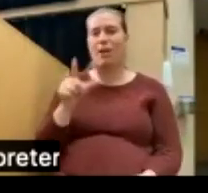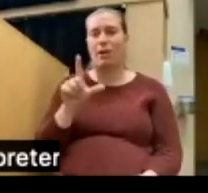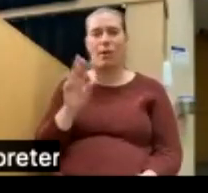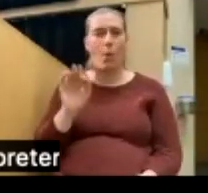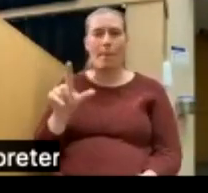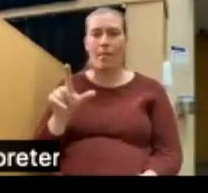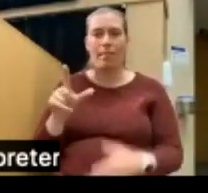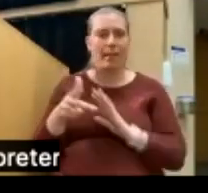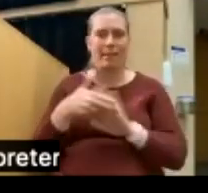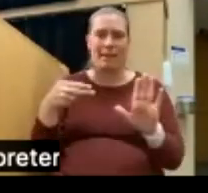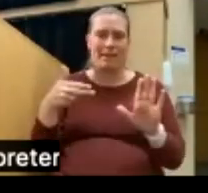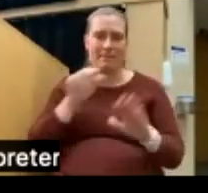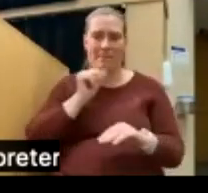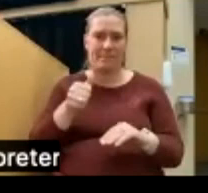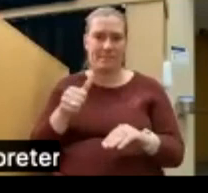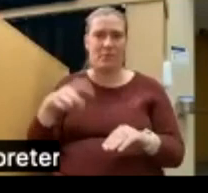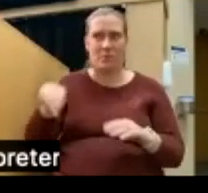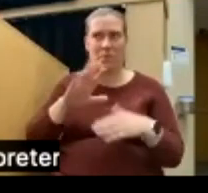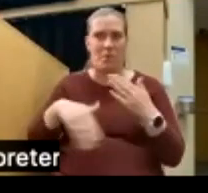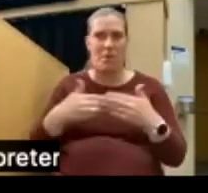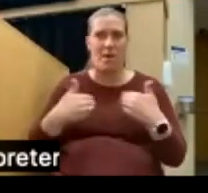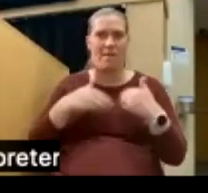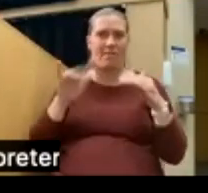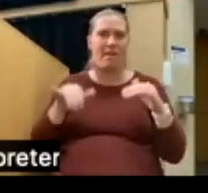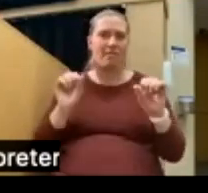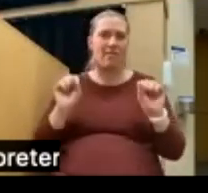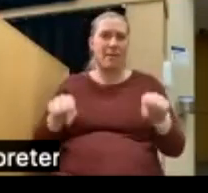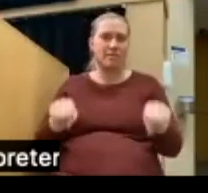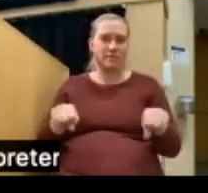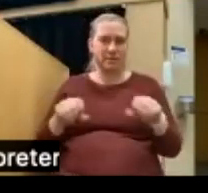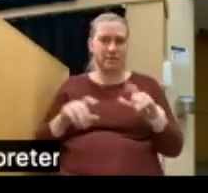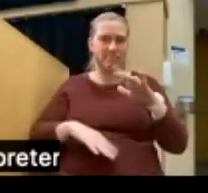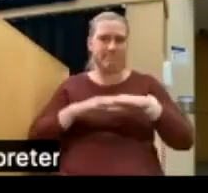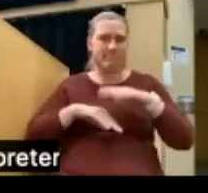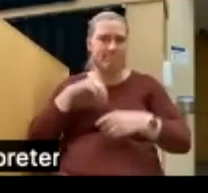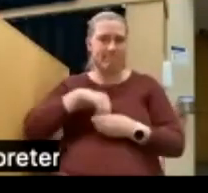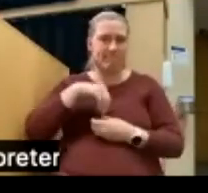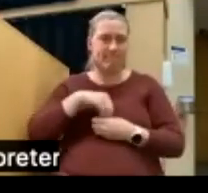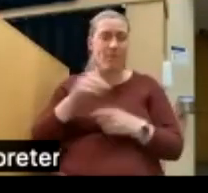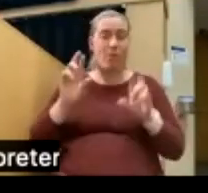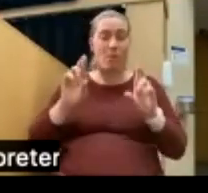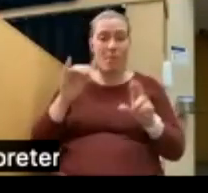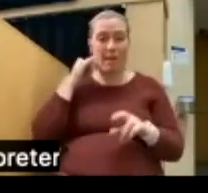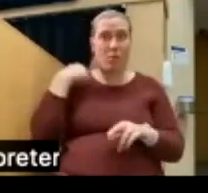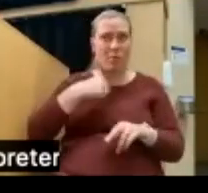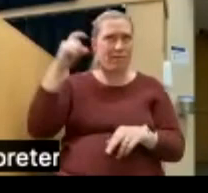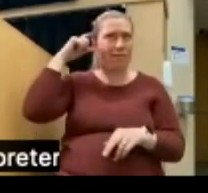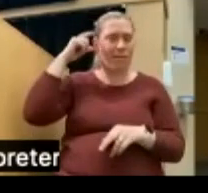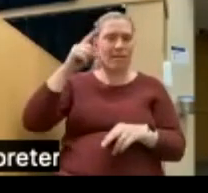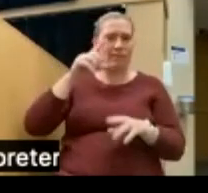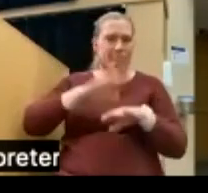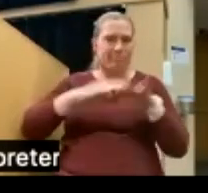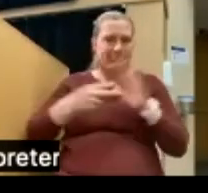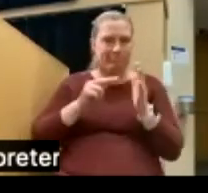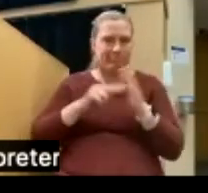label. It's also that we each have this capacity within us. And the hope is that the more mindful we are about it, the more we create systems that